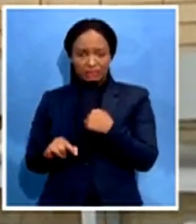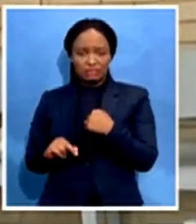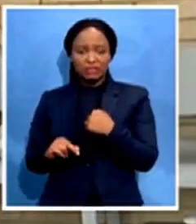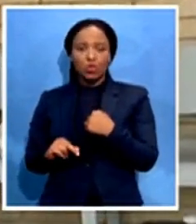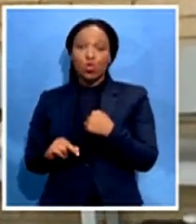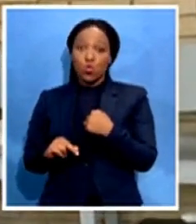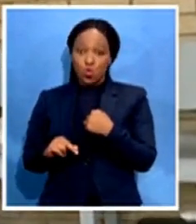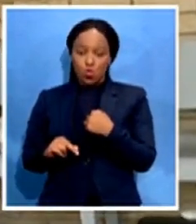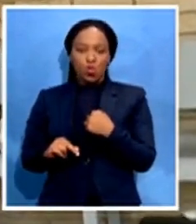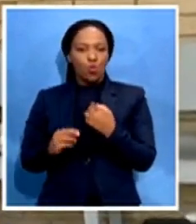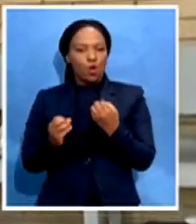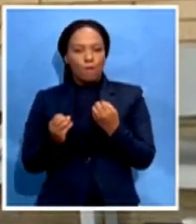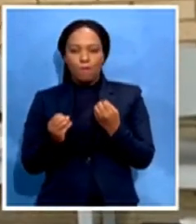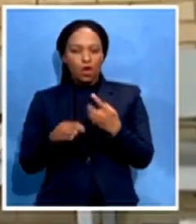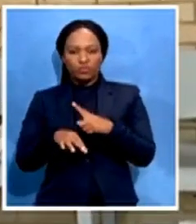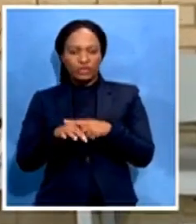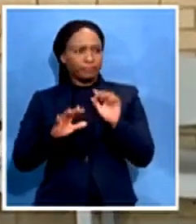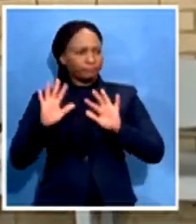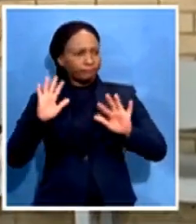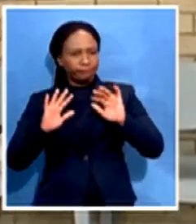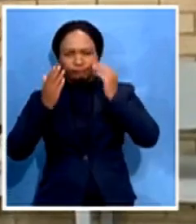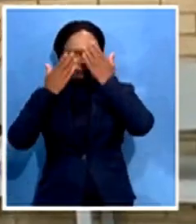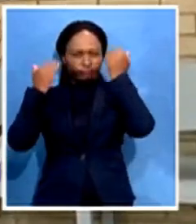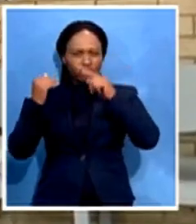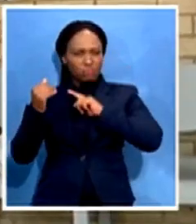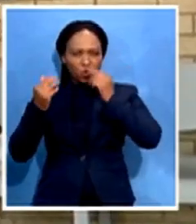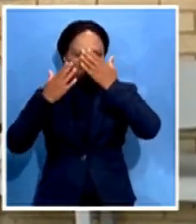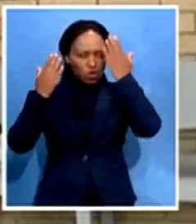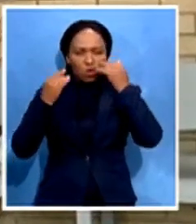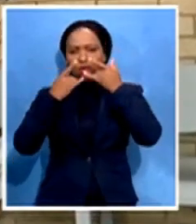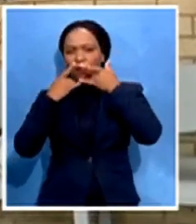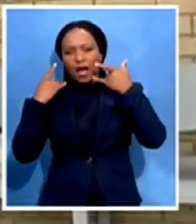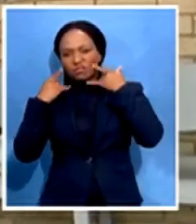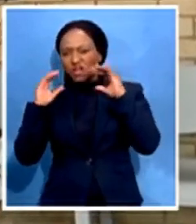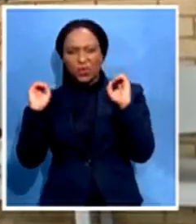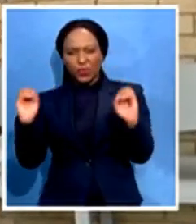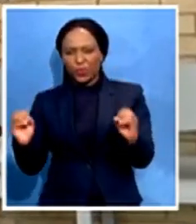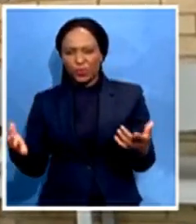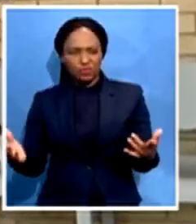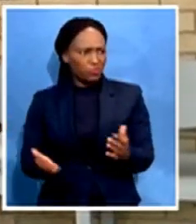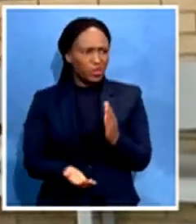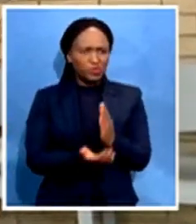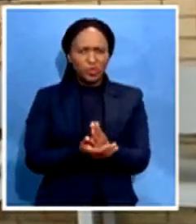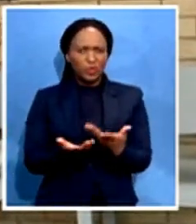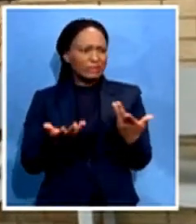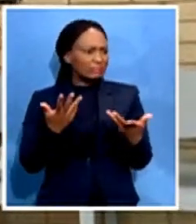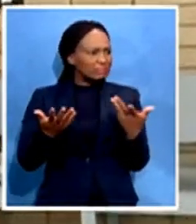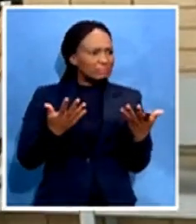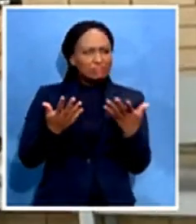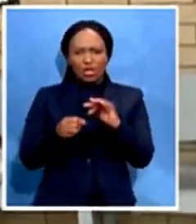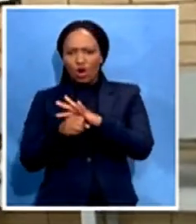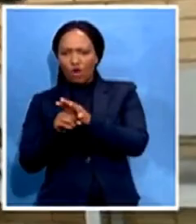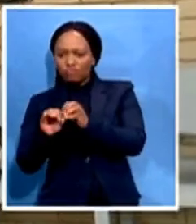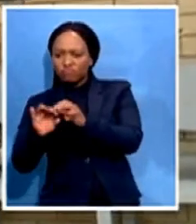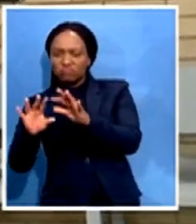that stage, no one was wearing face masks in public. We weren't sure about the mode of transmission. So we were basically